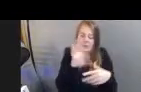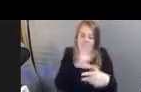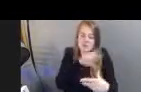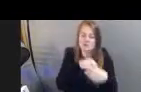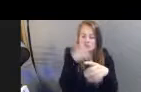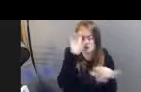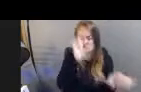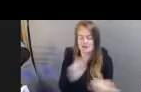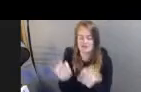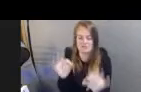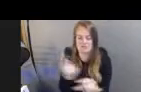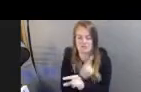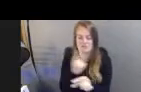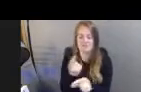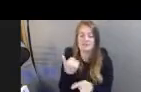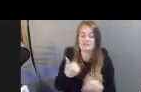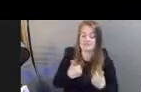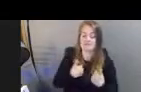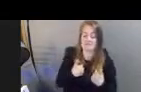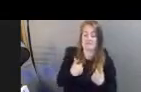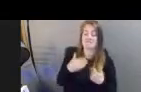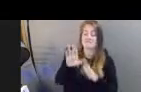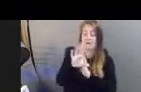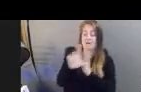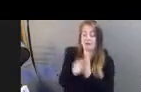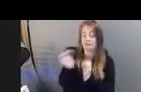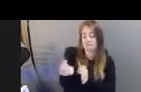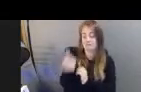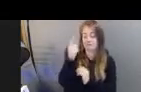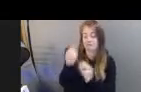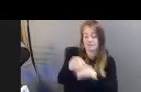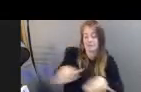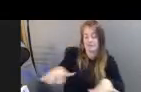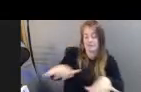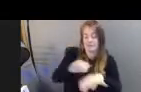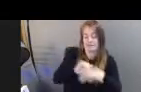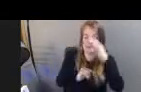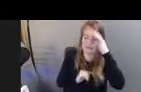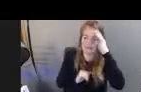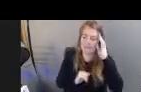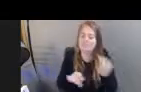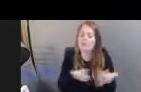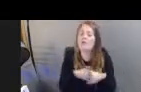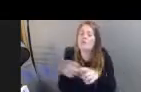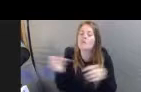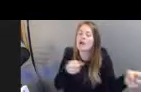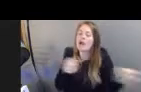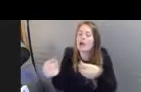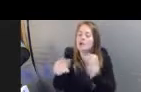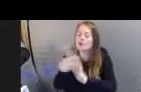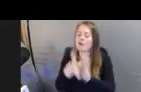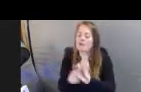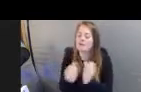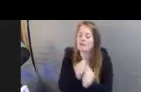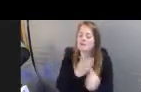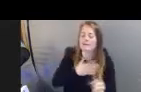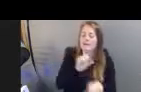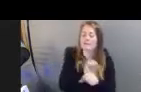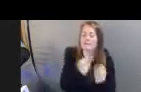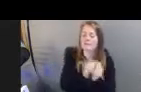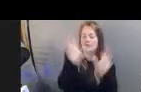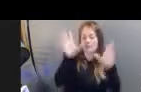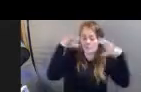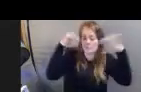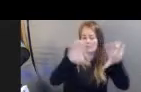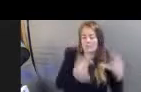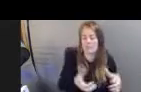have somebody like myself, I have a background in understanding also hiring policies with my time with the President's Group and accessible